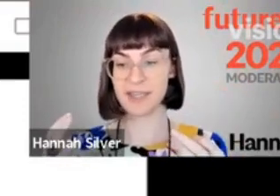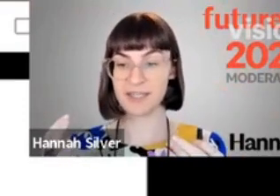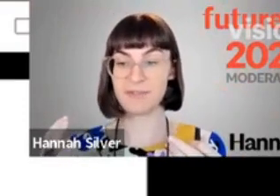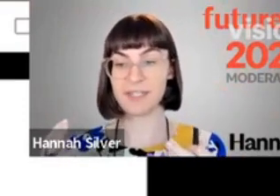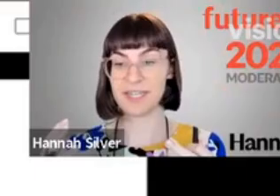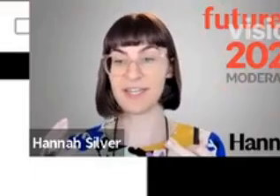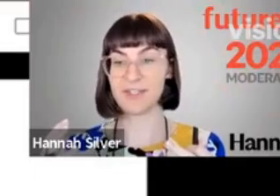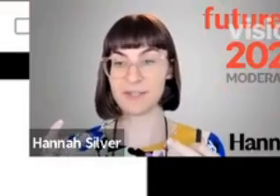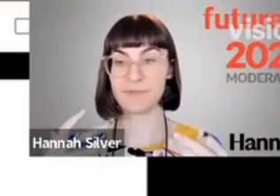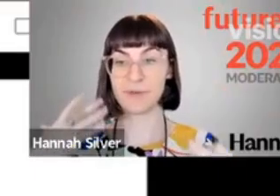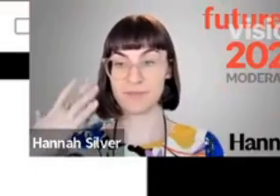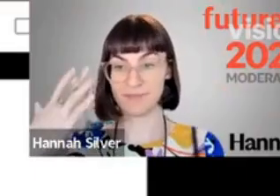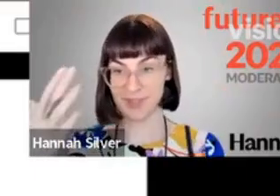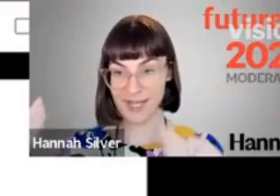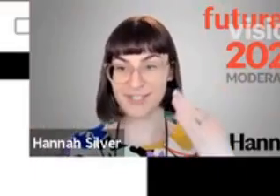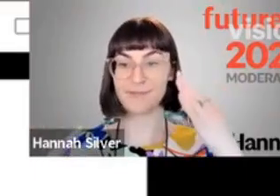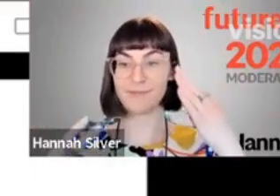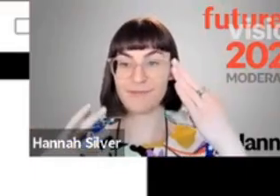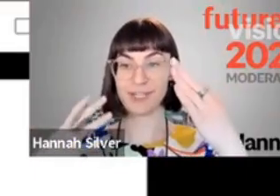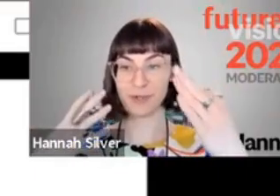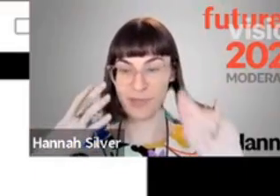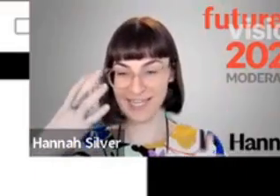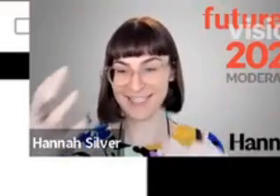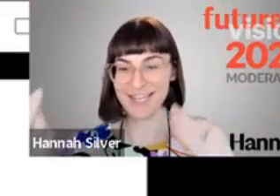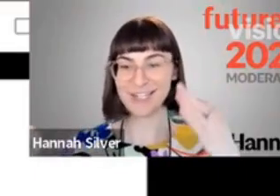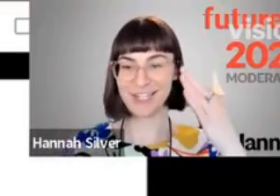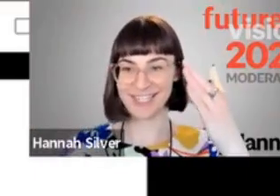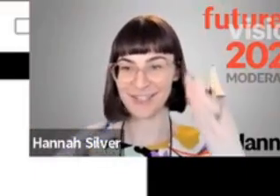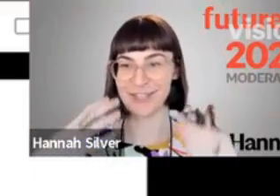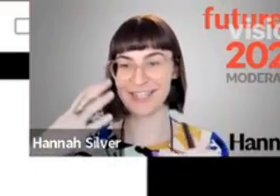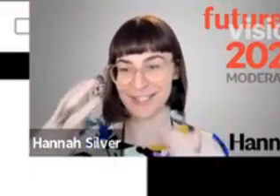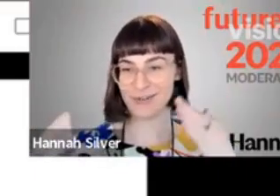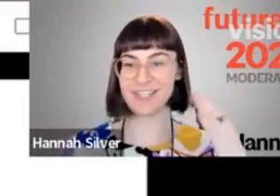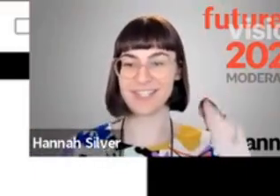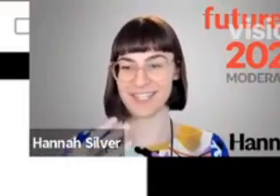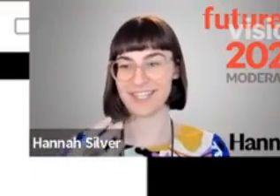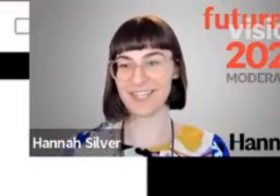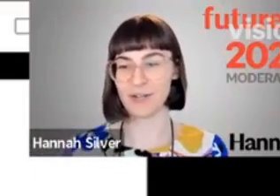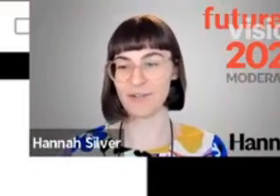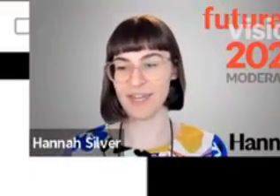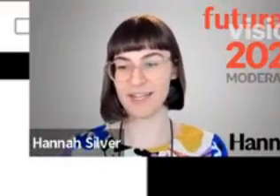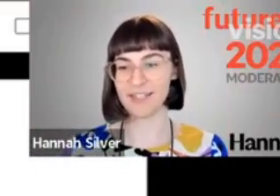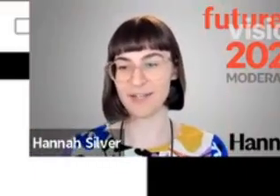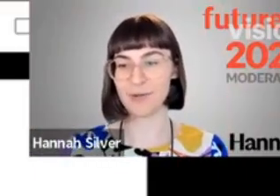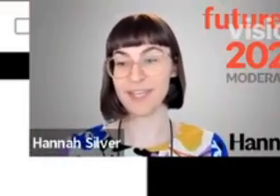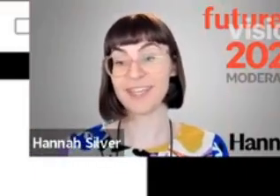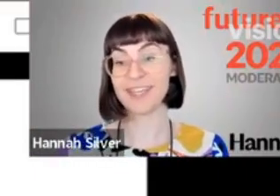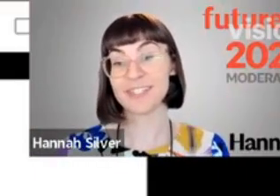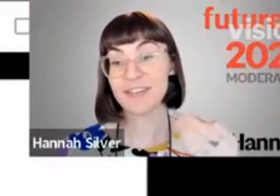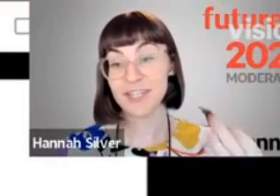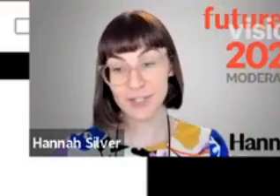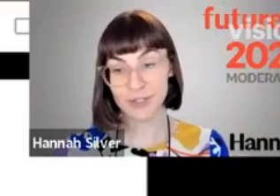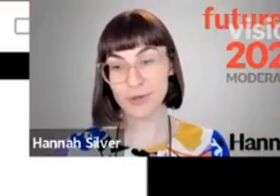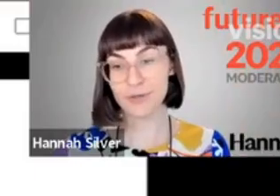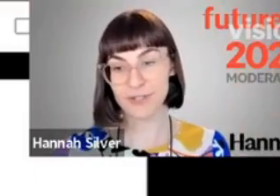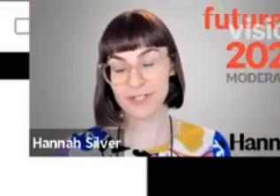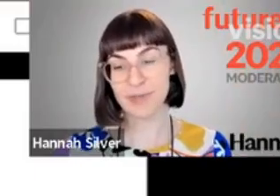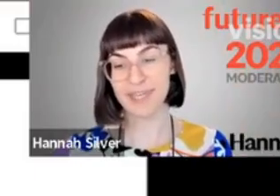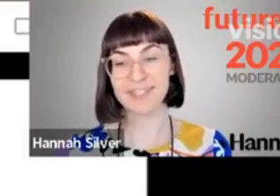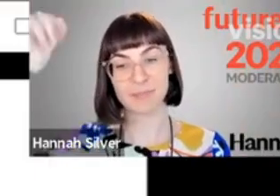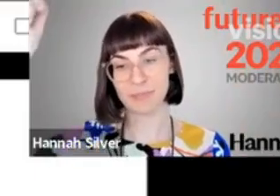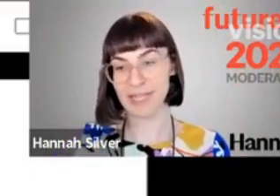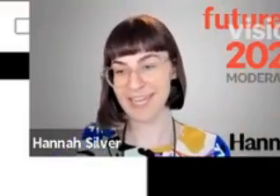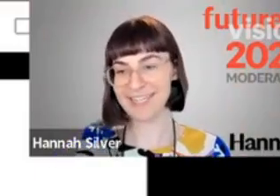fatigue at the end of the day just from lots of, paying attention and looking at screens and all of that. So just having control over